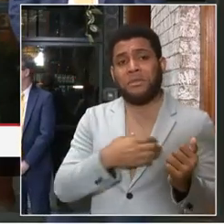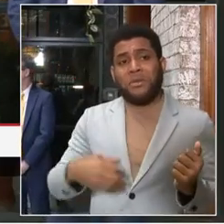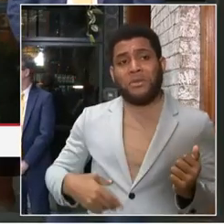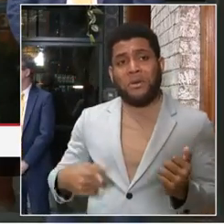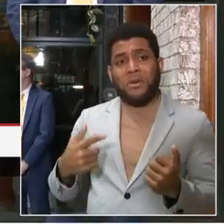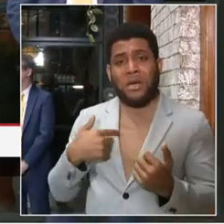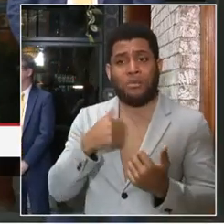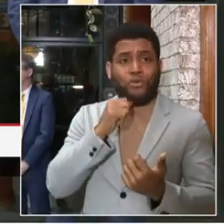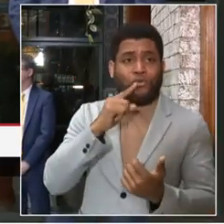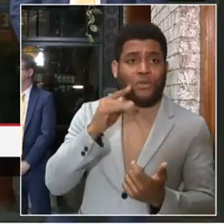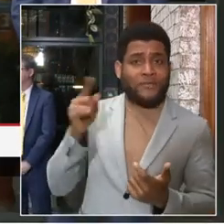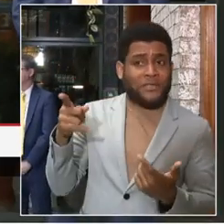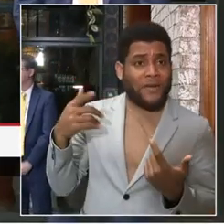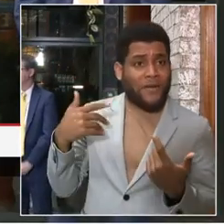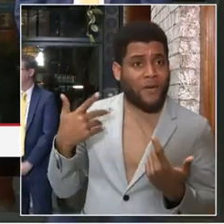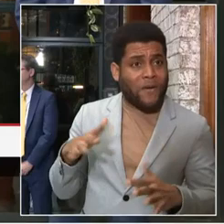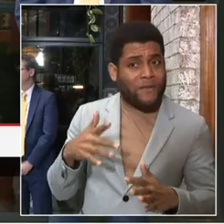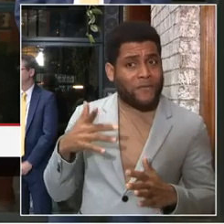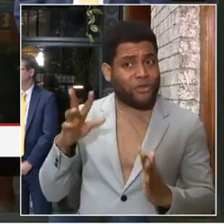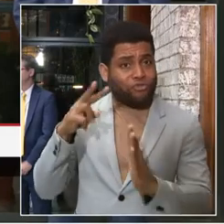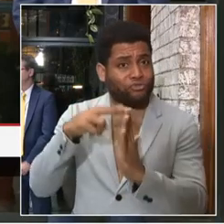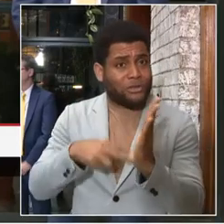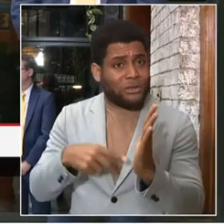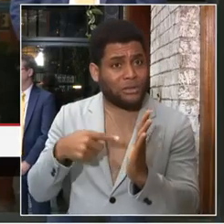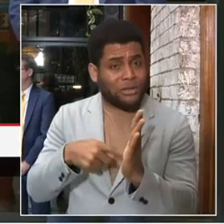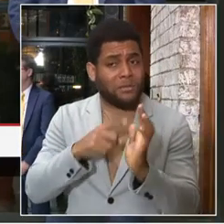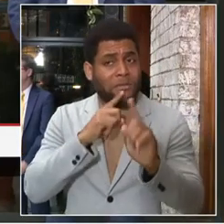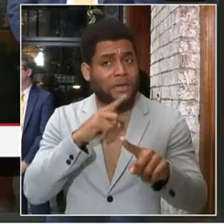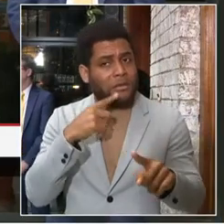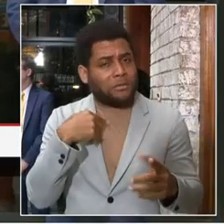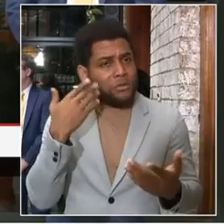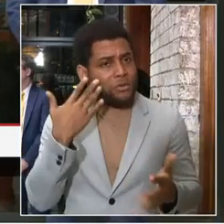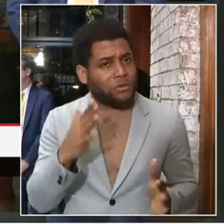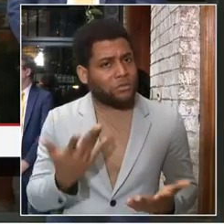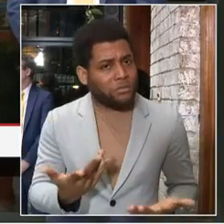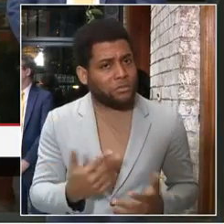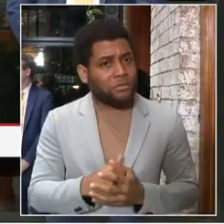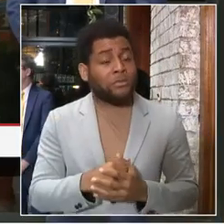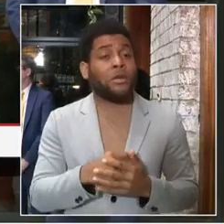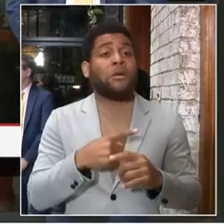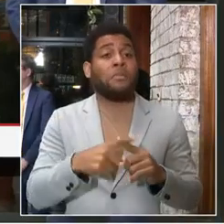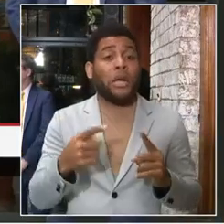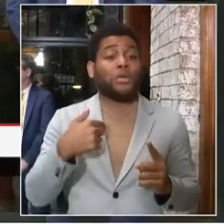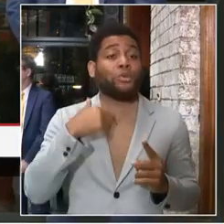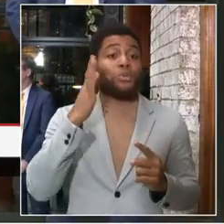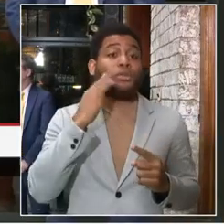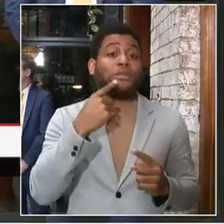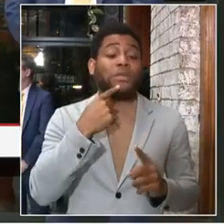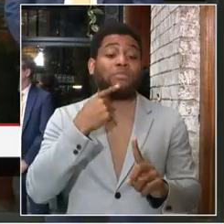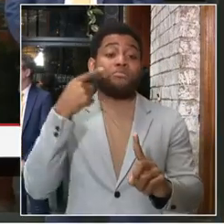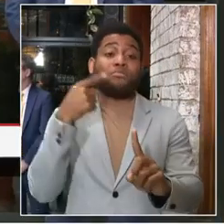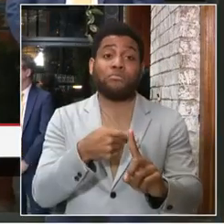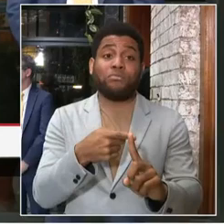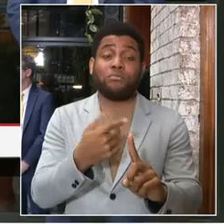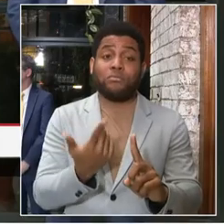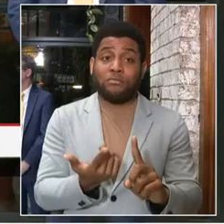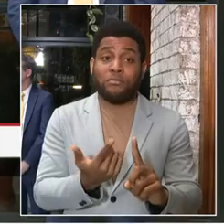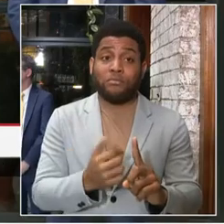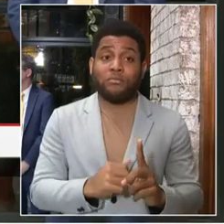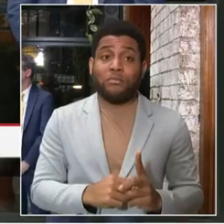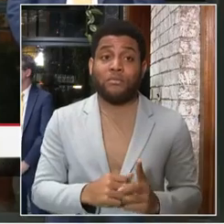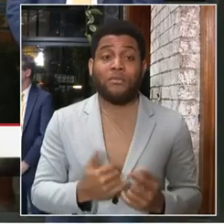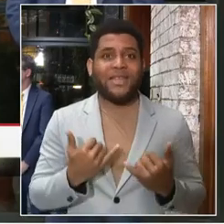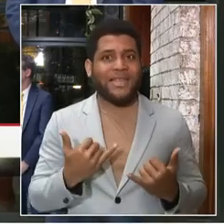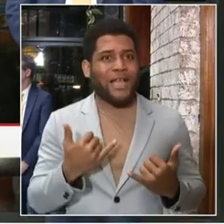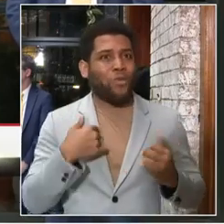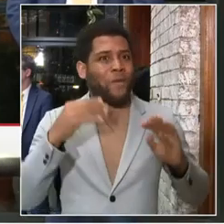had the opportunity to see their report yet. But I'll say this. We're focused on people who are committing